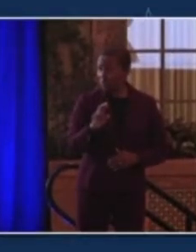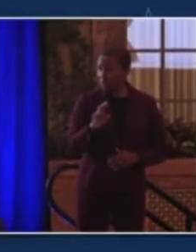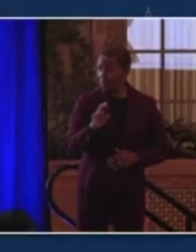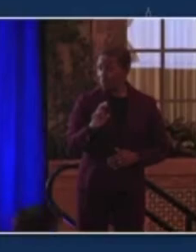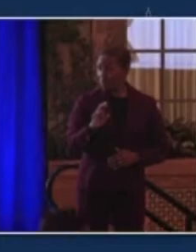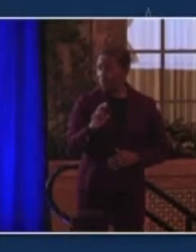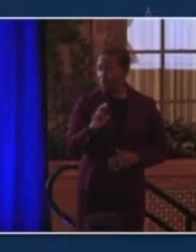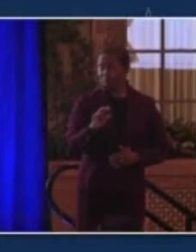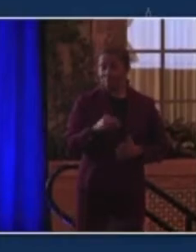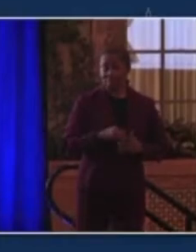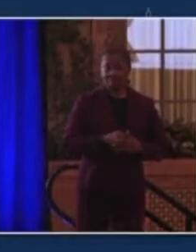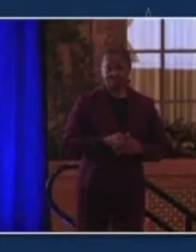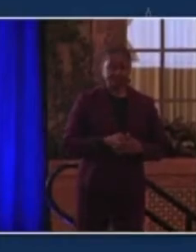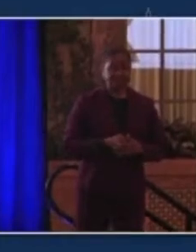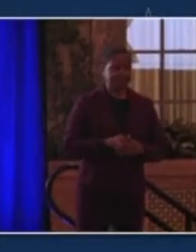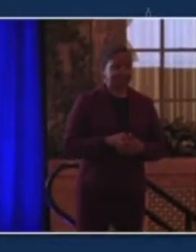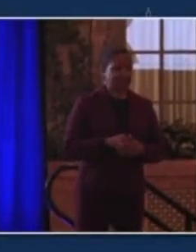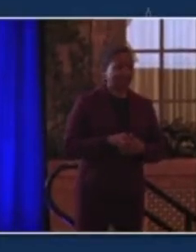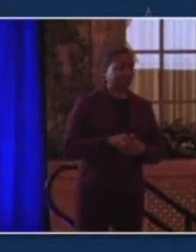them all.